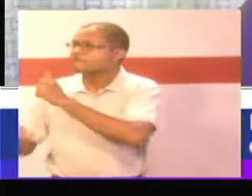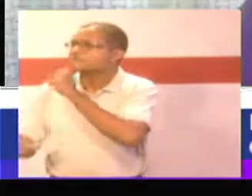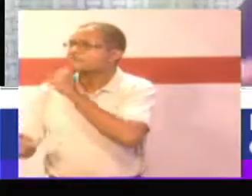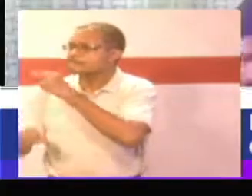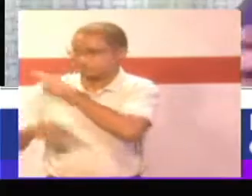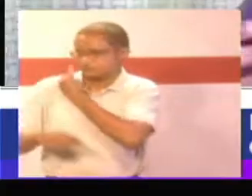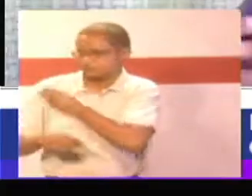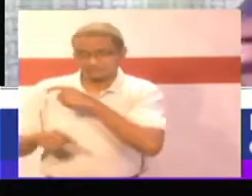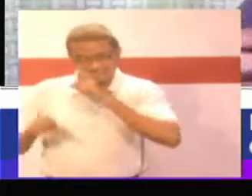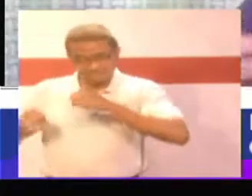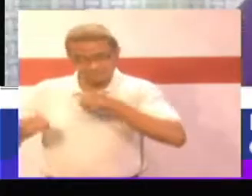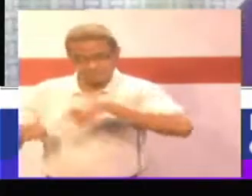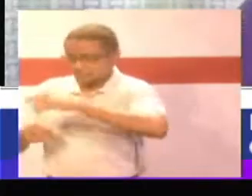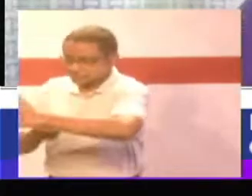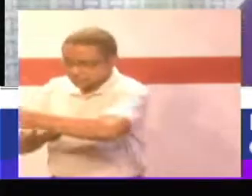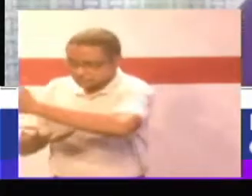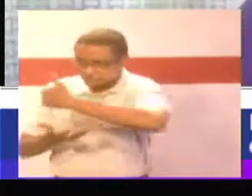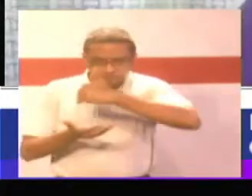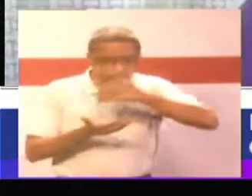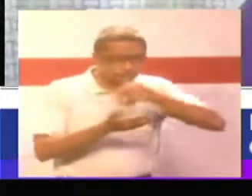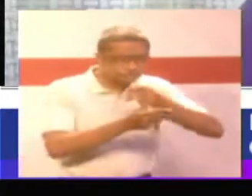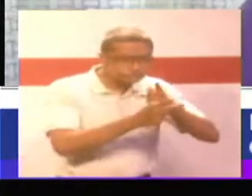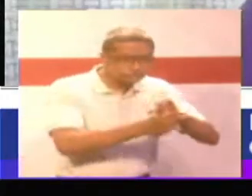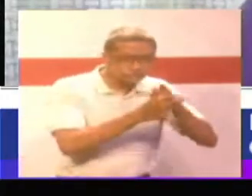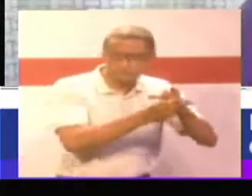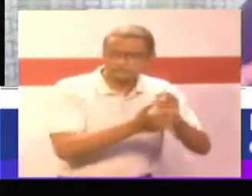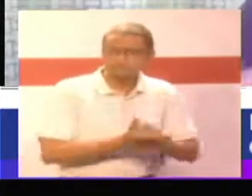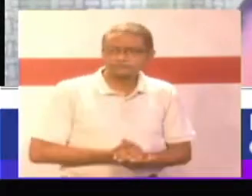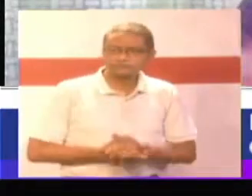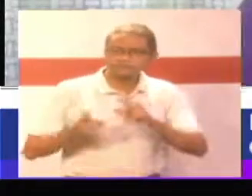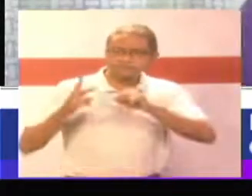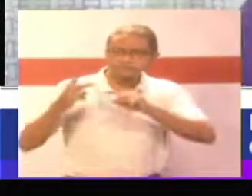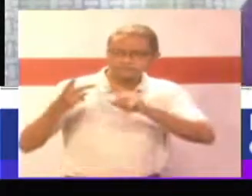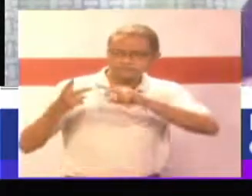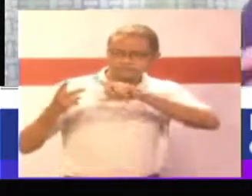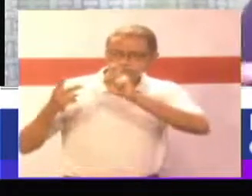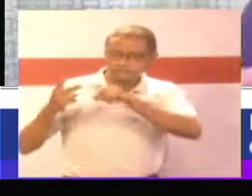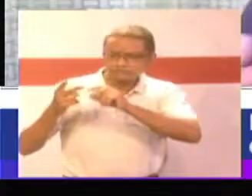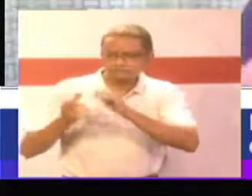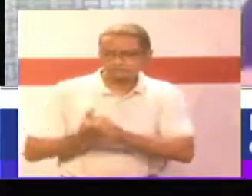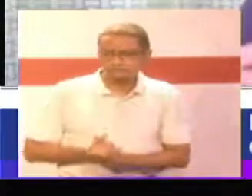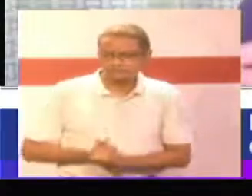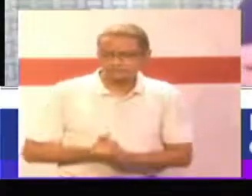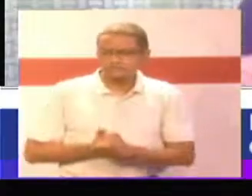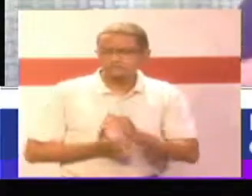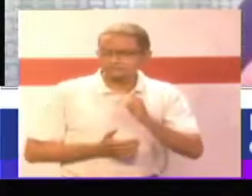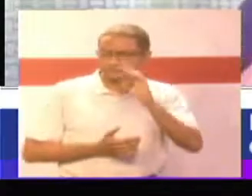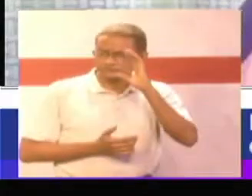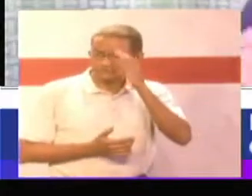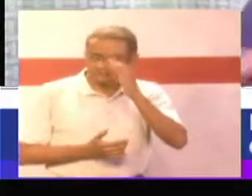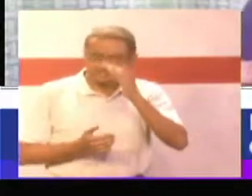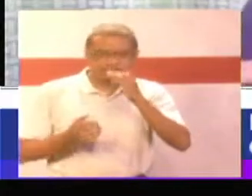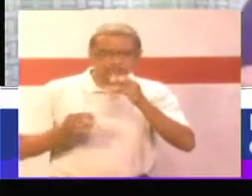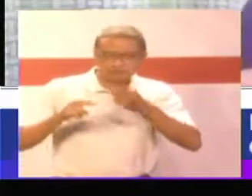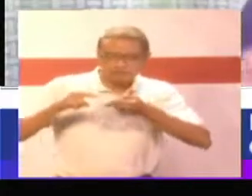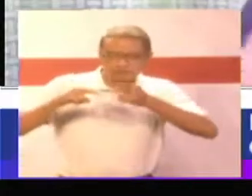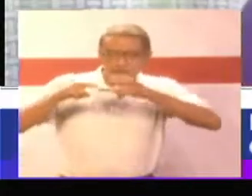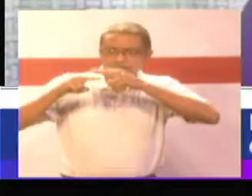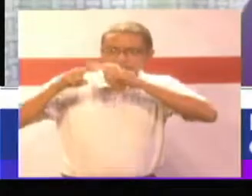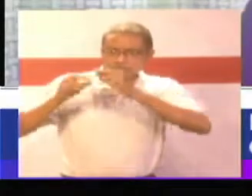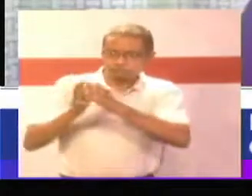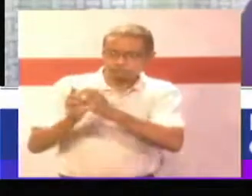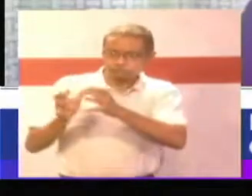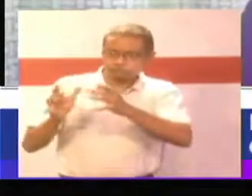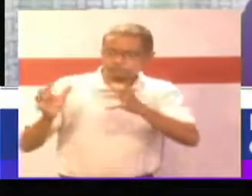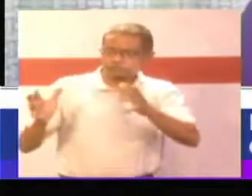Dr. Hines, I know you said you were sounding the alarm that there appears to be an increase in numbers, but how easy or